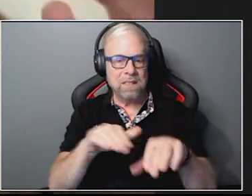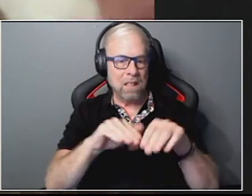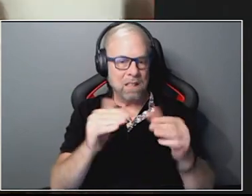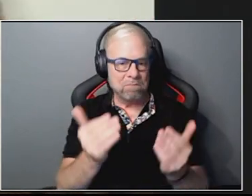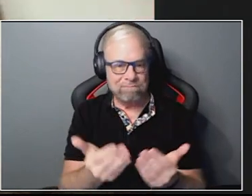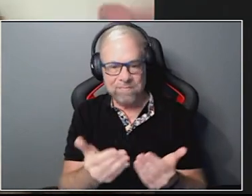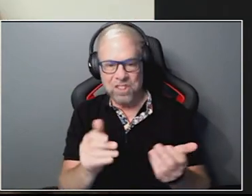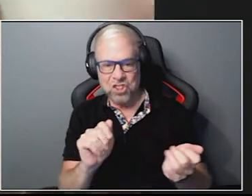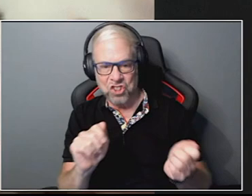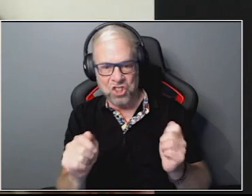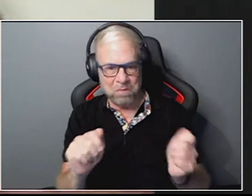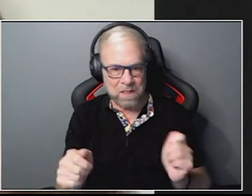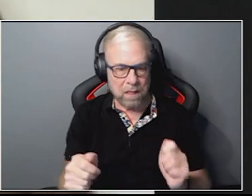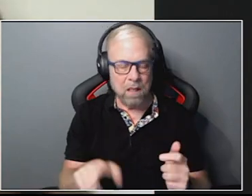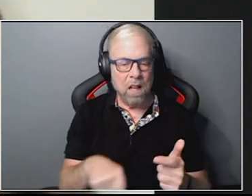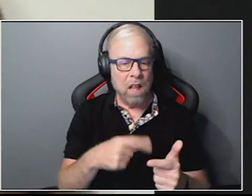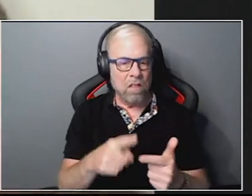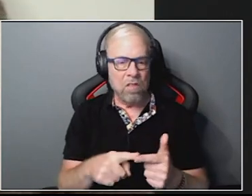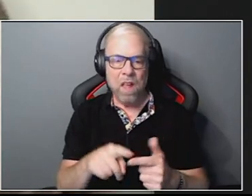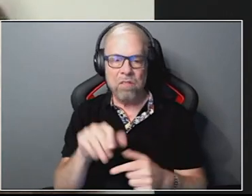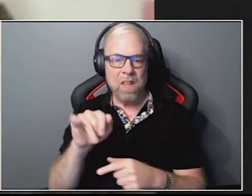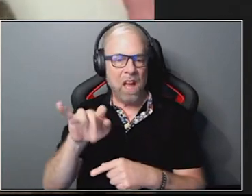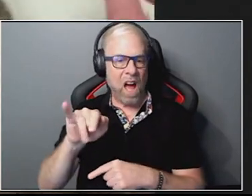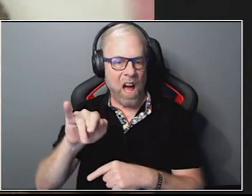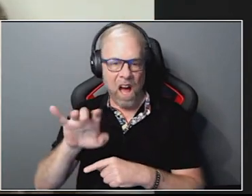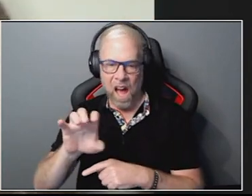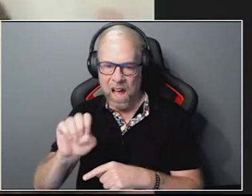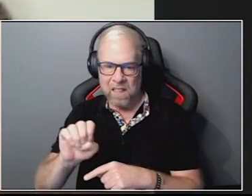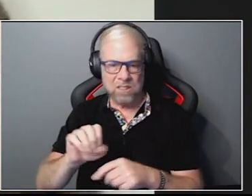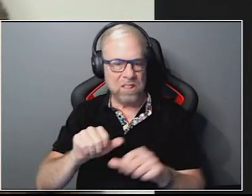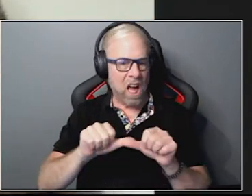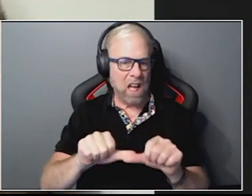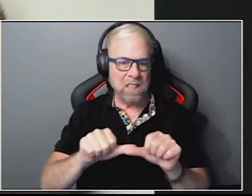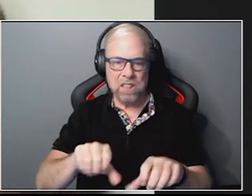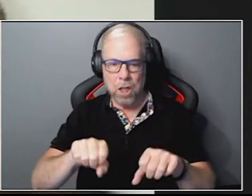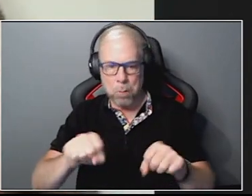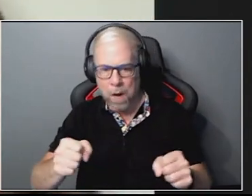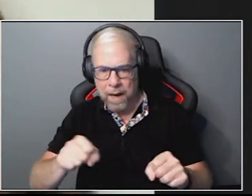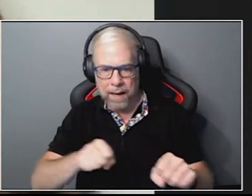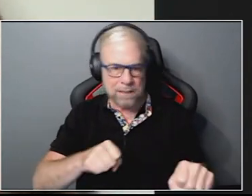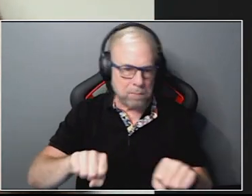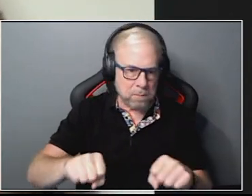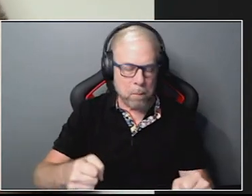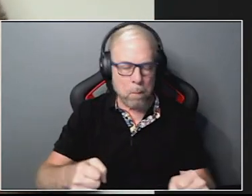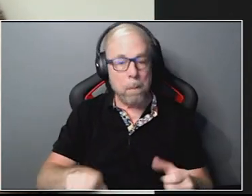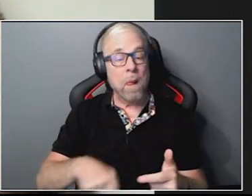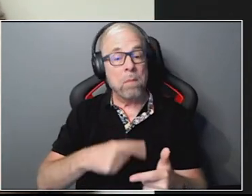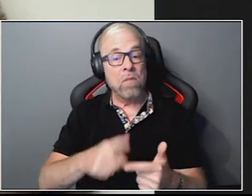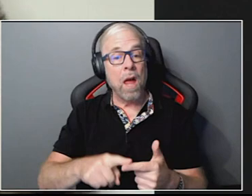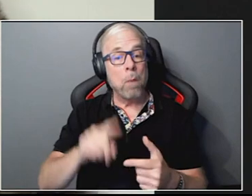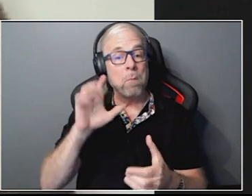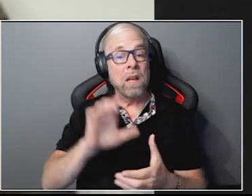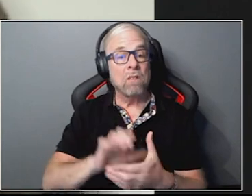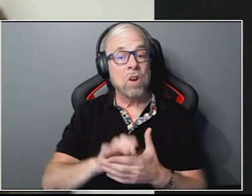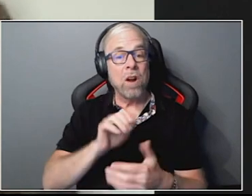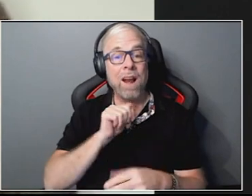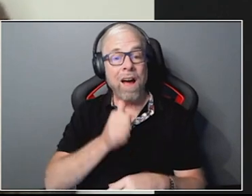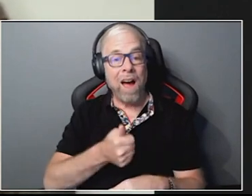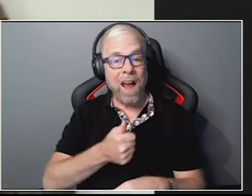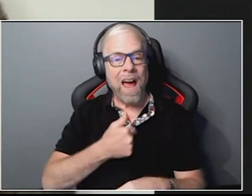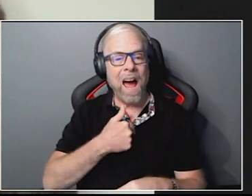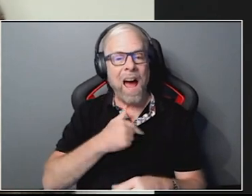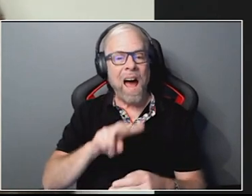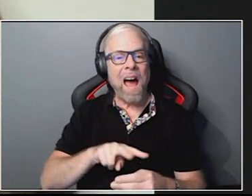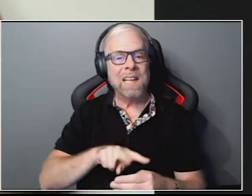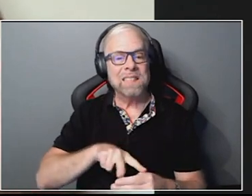the ice can constantly breaks off. So there we are on this lead, and believe it or not, I slipped off and fell into the